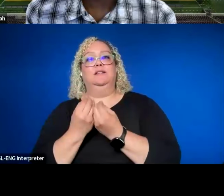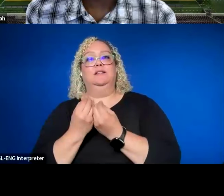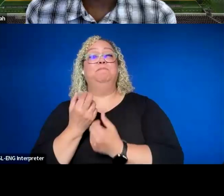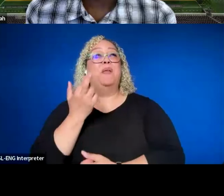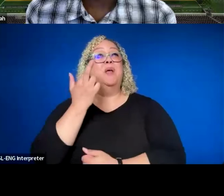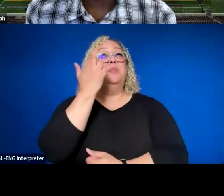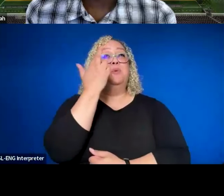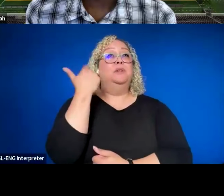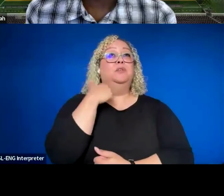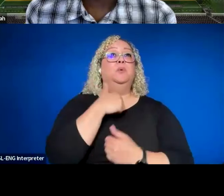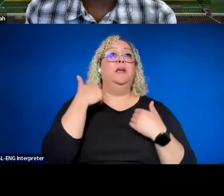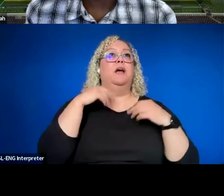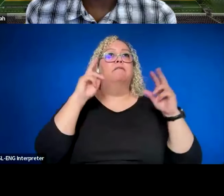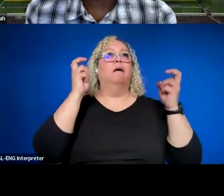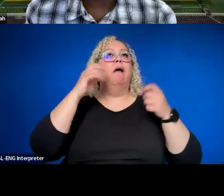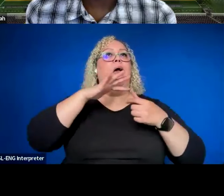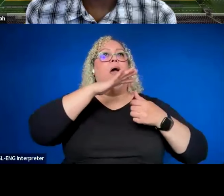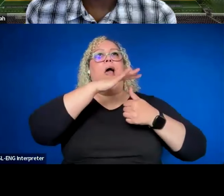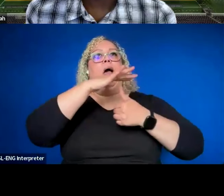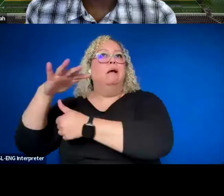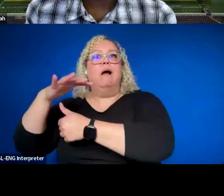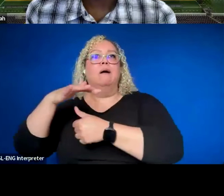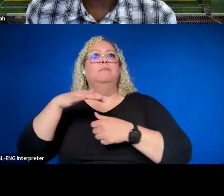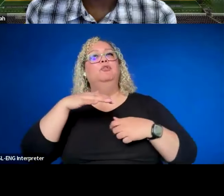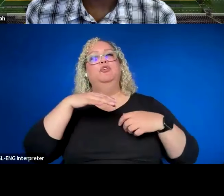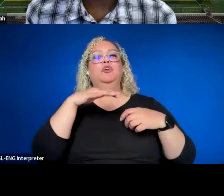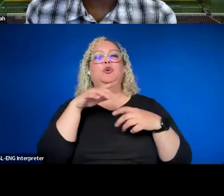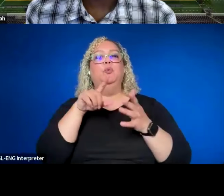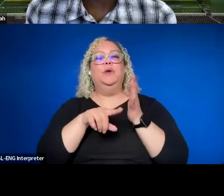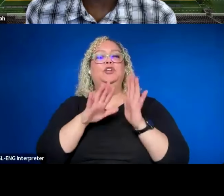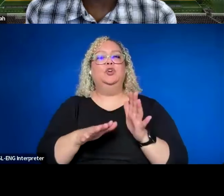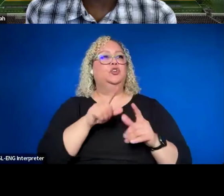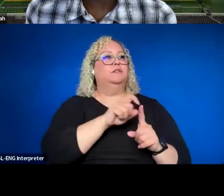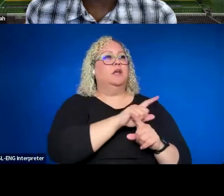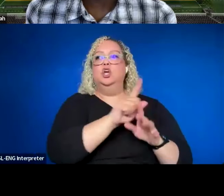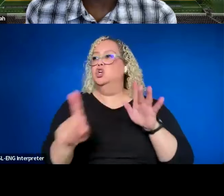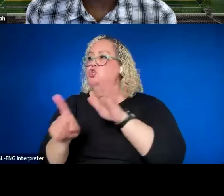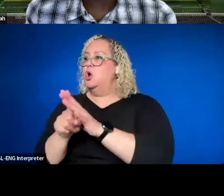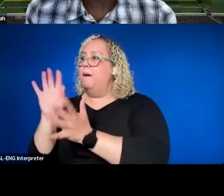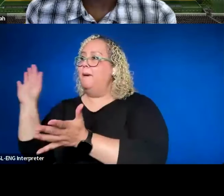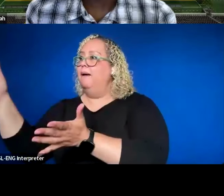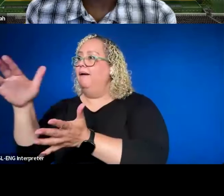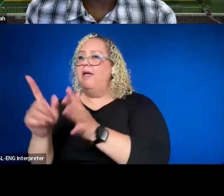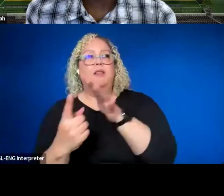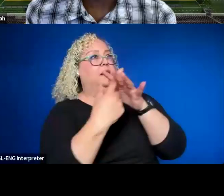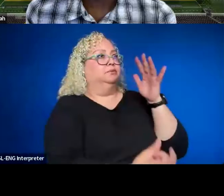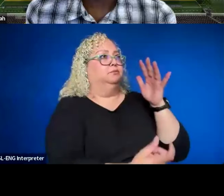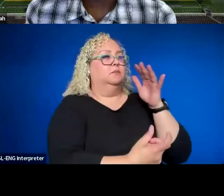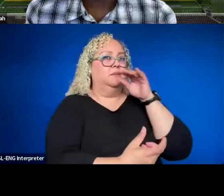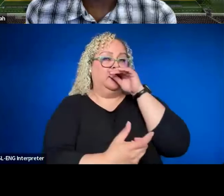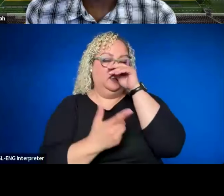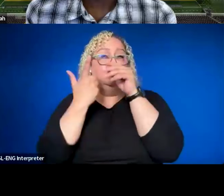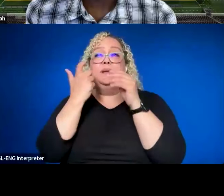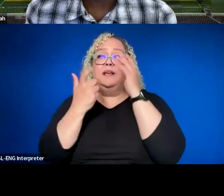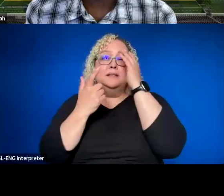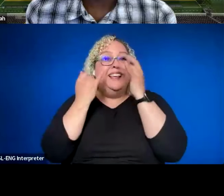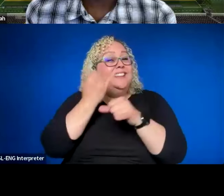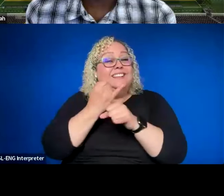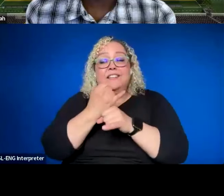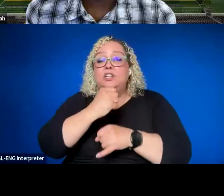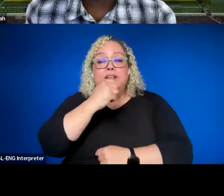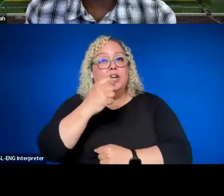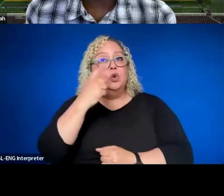need and leave, is because the institution did not recognize the need to support those investigators in providing